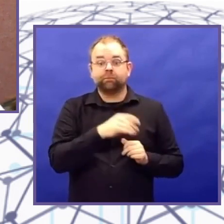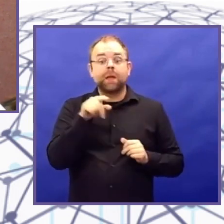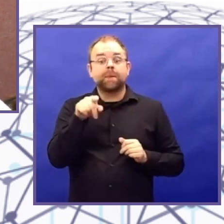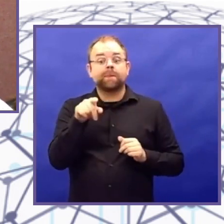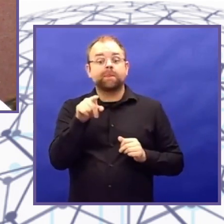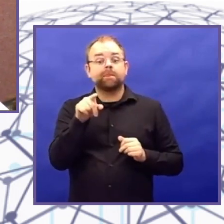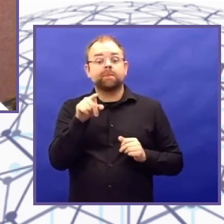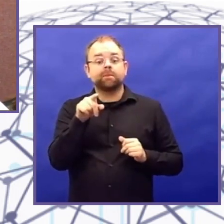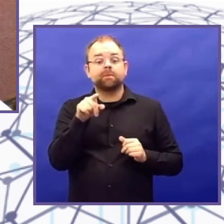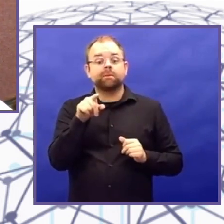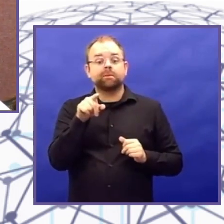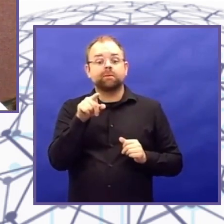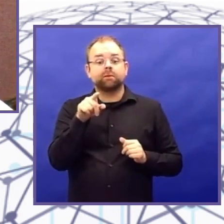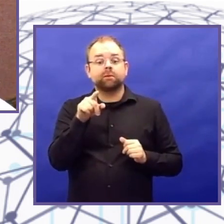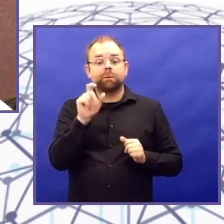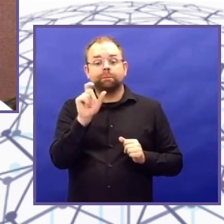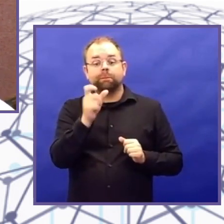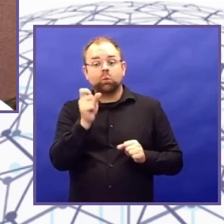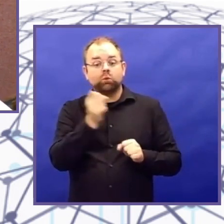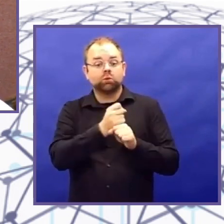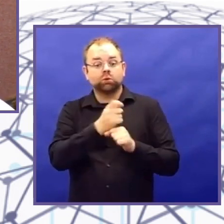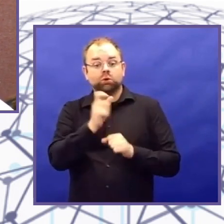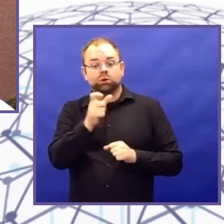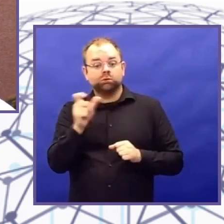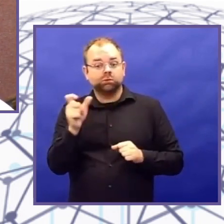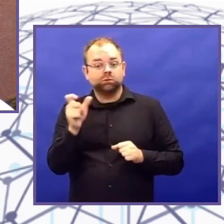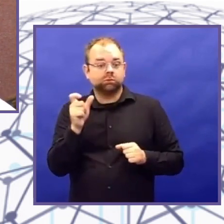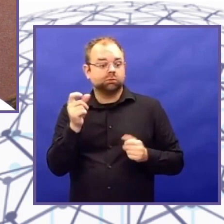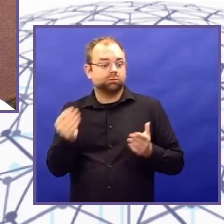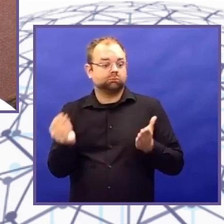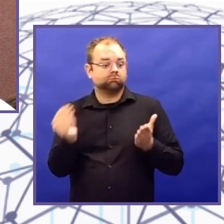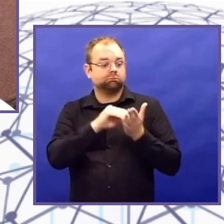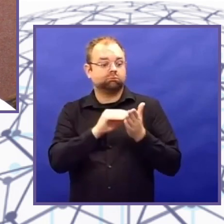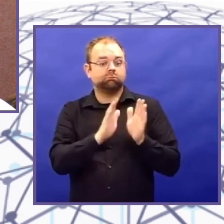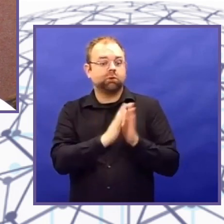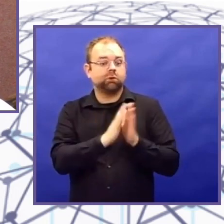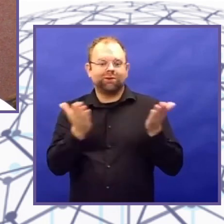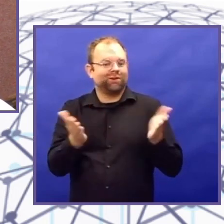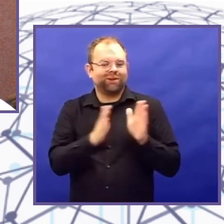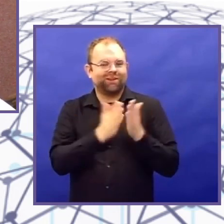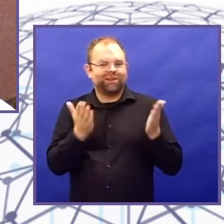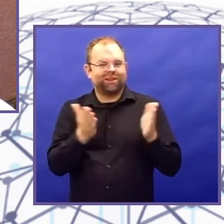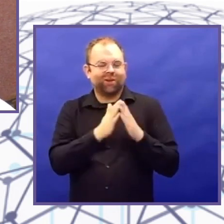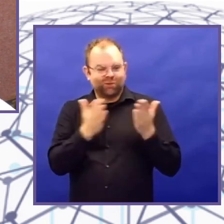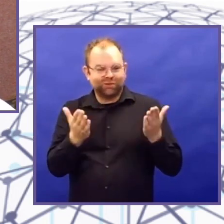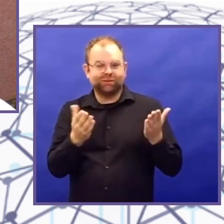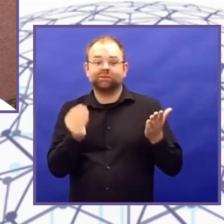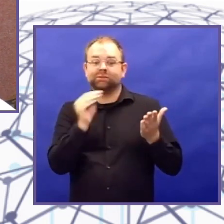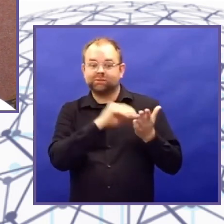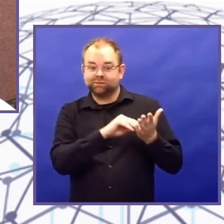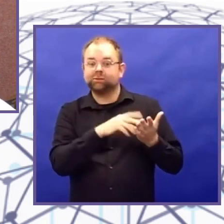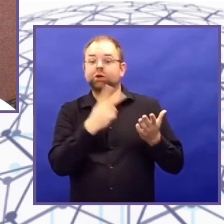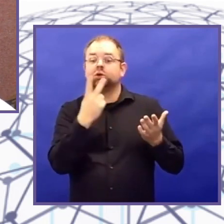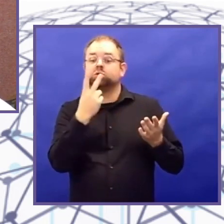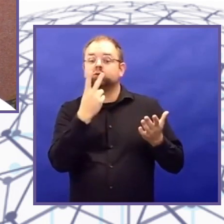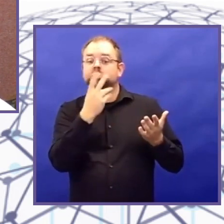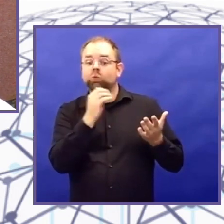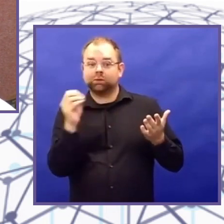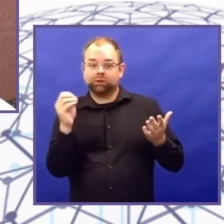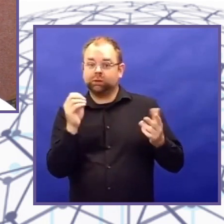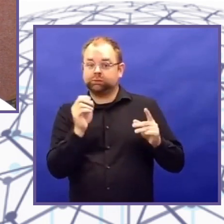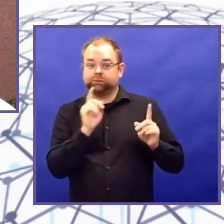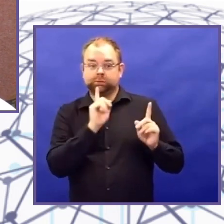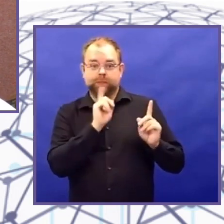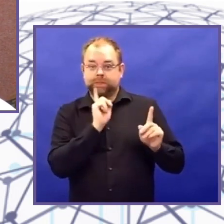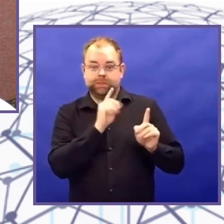Just to give you a little bit of a personal example from South Africa, both my mother and my father, who were in their late